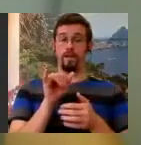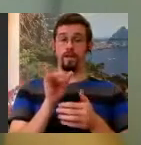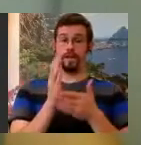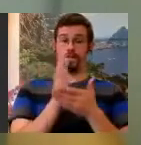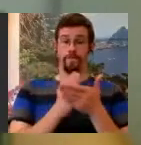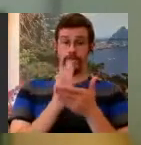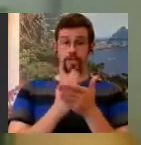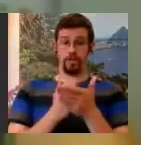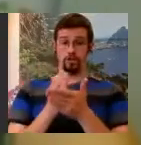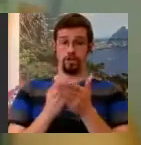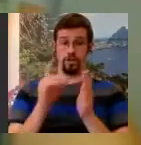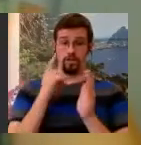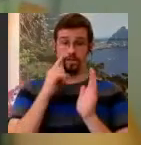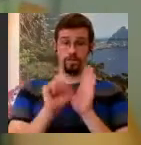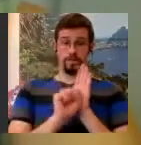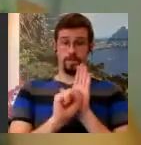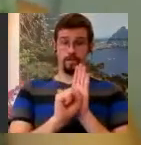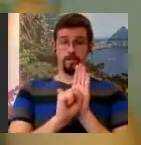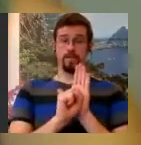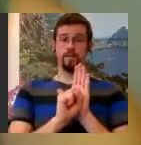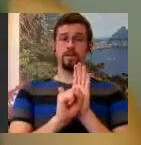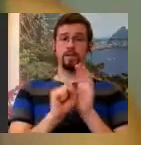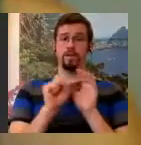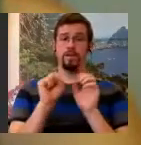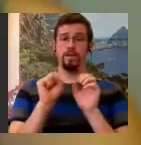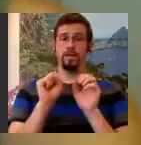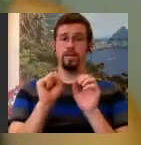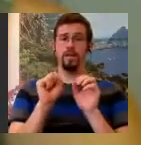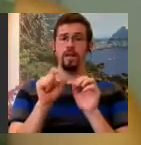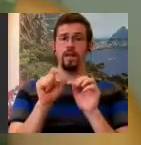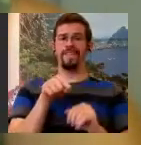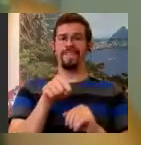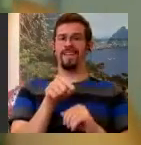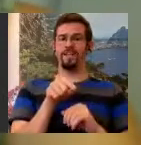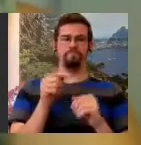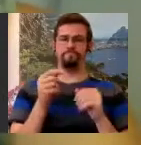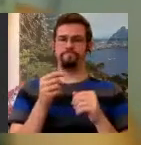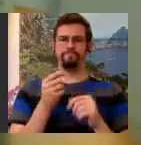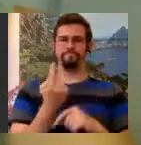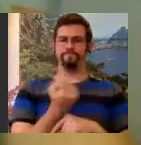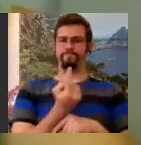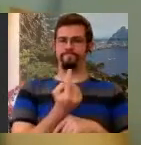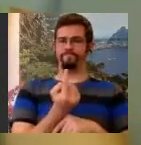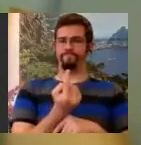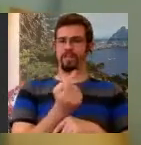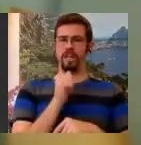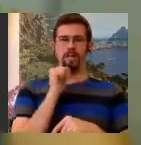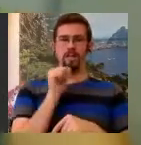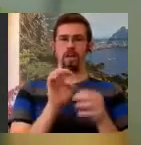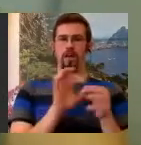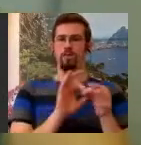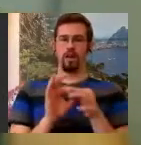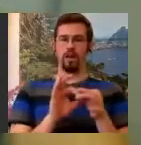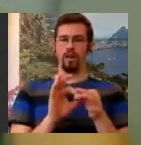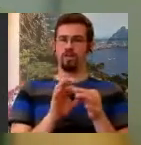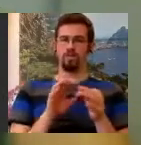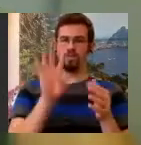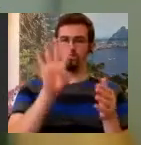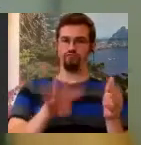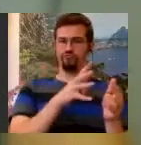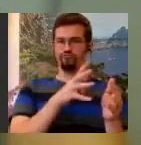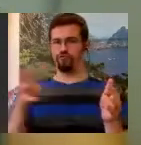that they are independent and not related to each other, so that you